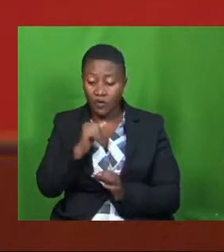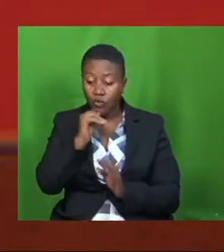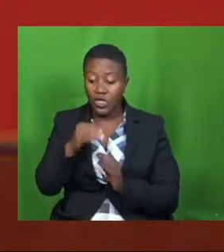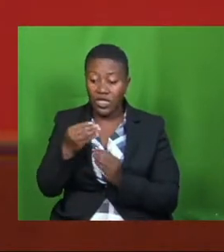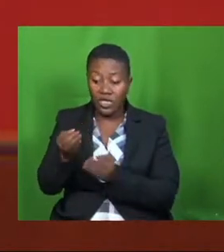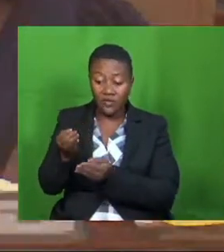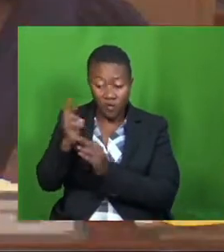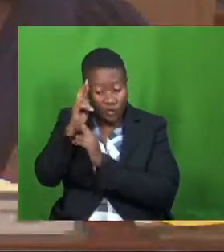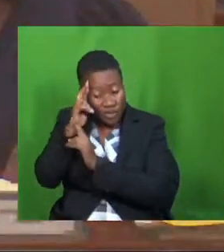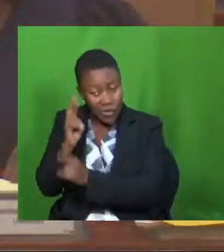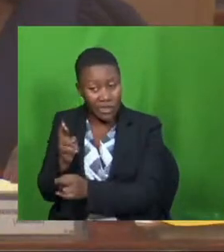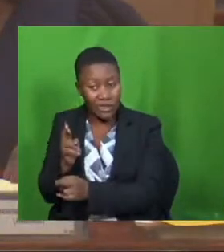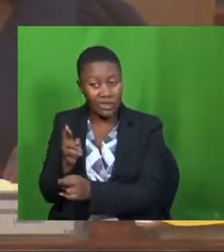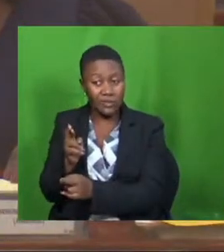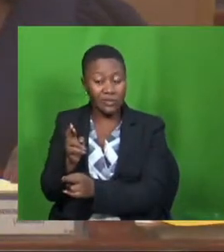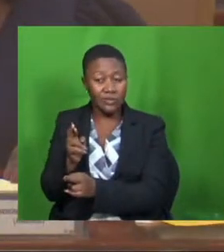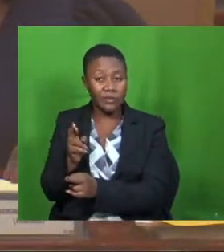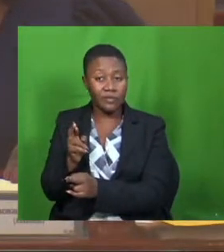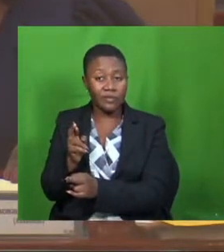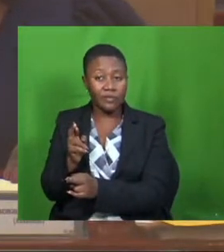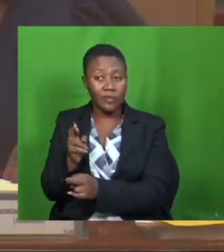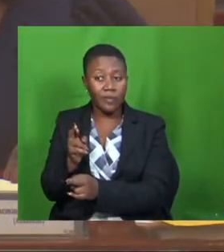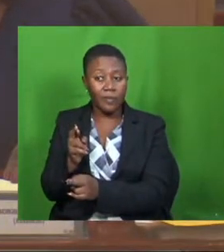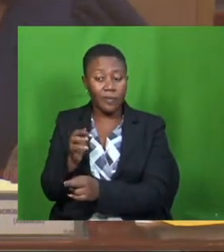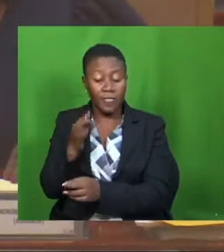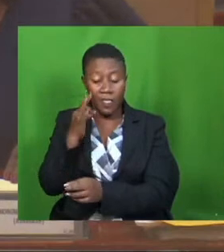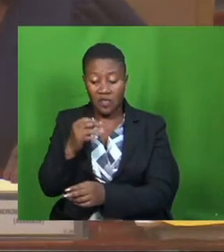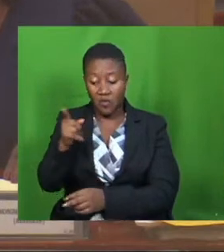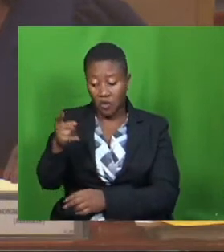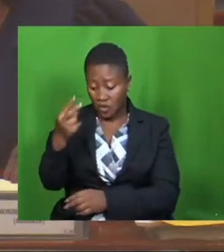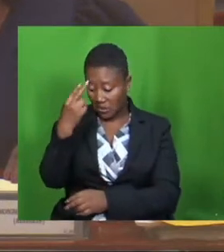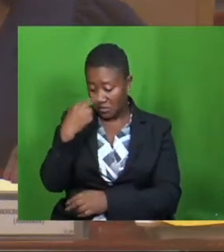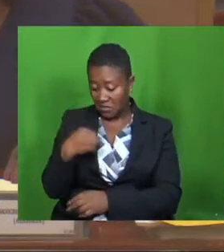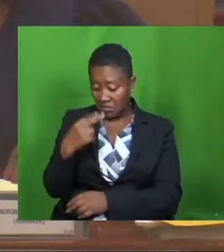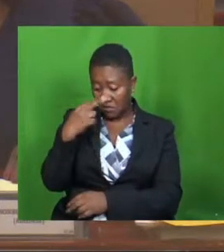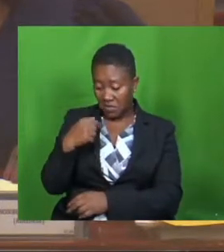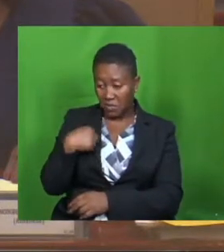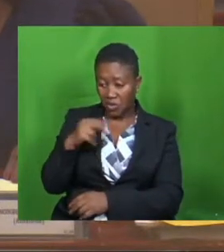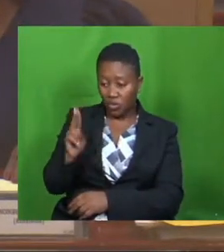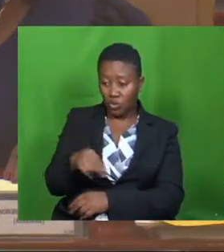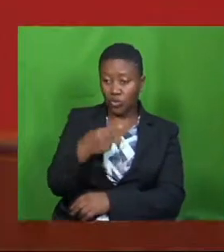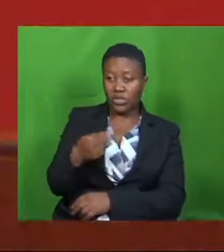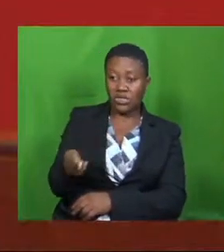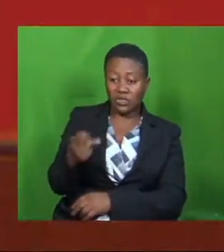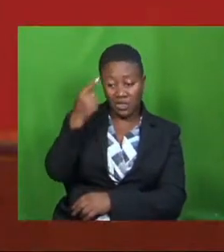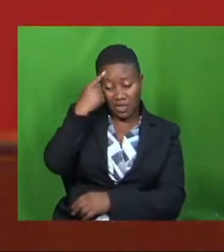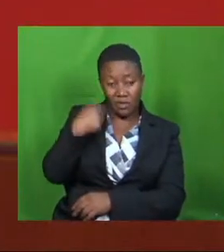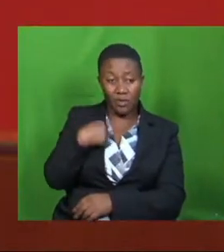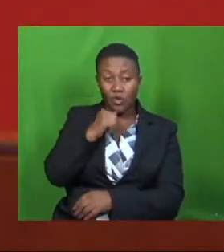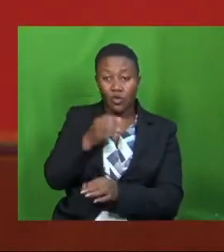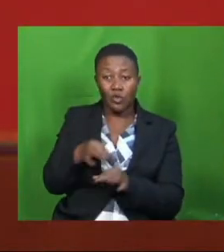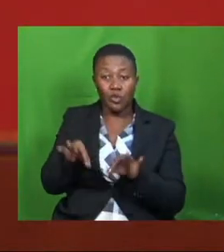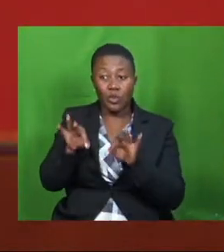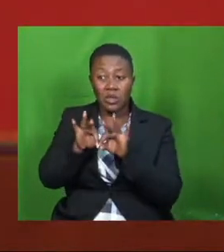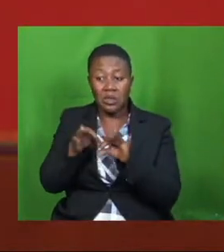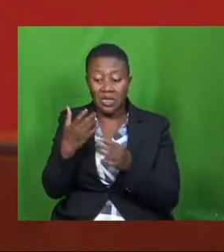explanation as to how that money has been applied, we will not